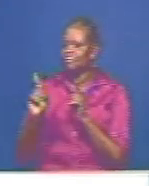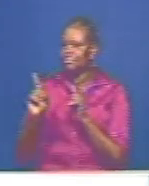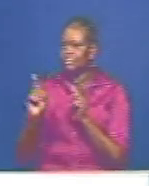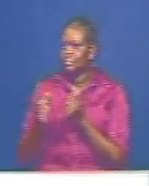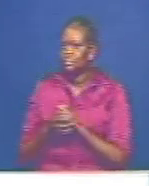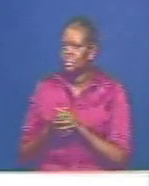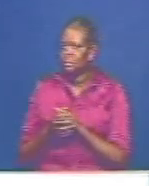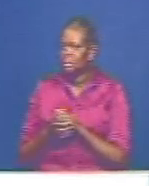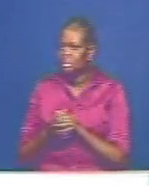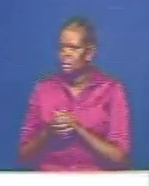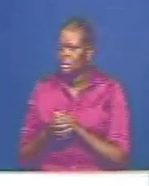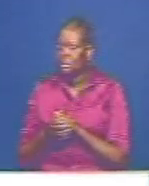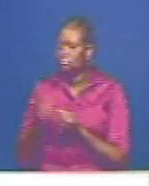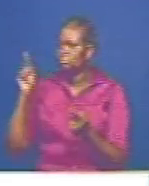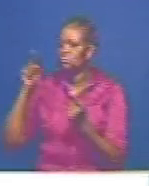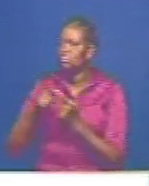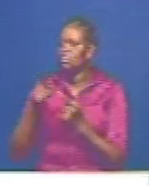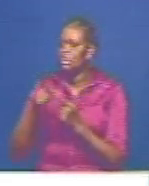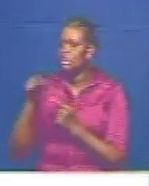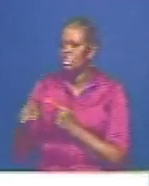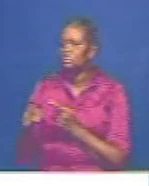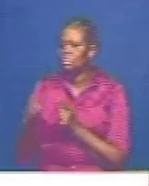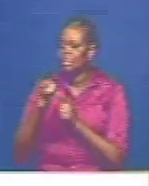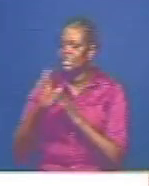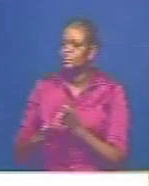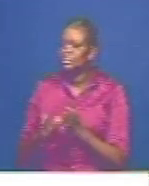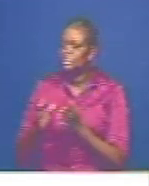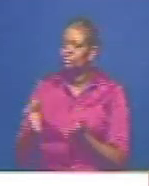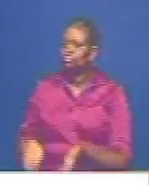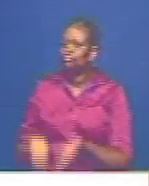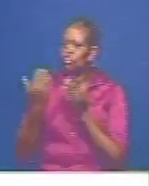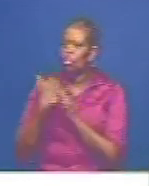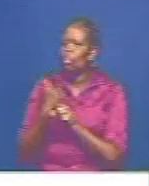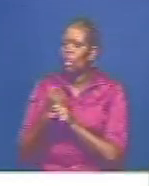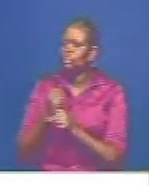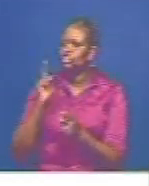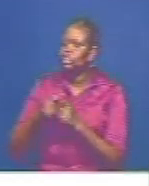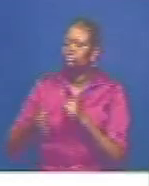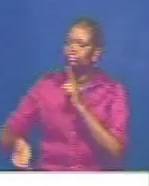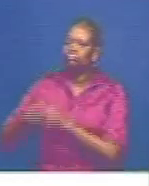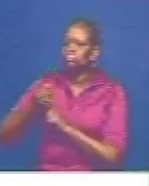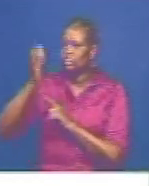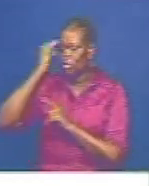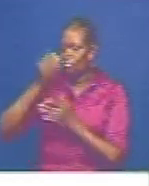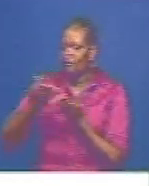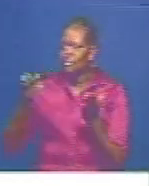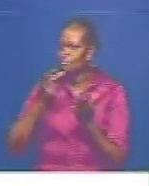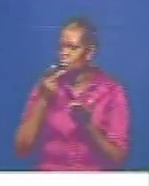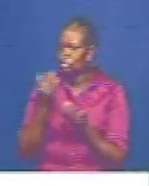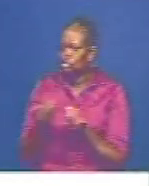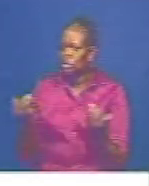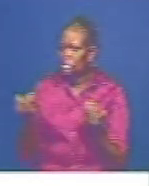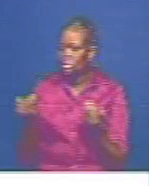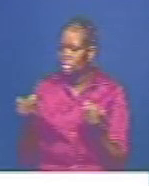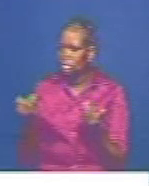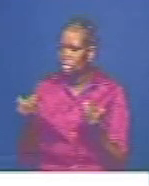Camrio Mentorship. Mm-hmm. Now, the purposes of Camrio Mentorship is to advance efforts towards realizing education for every Pokot child. From the